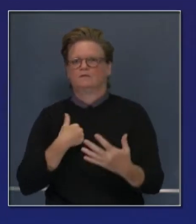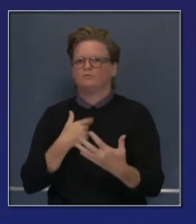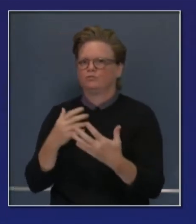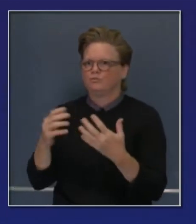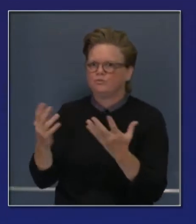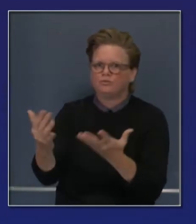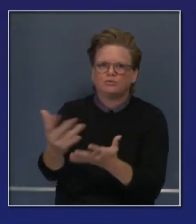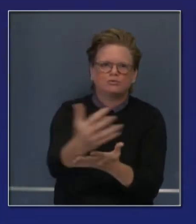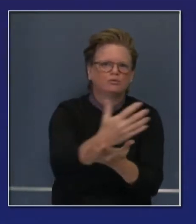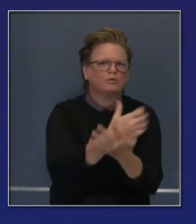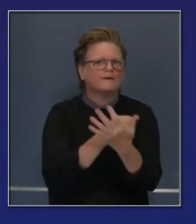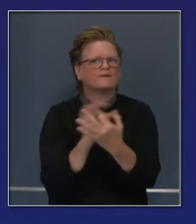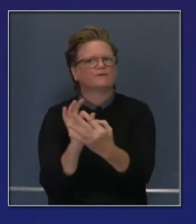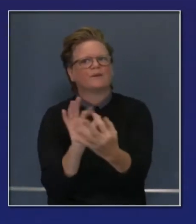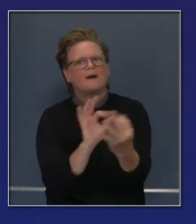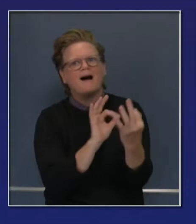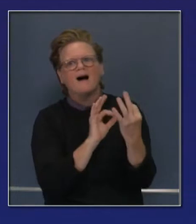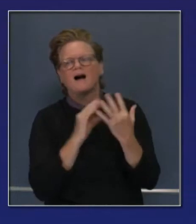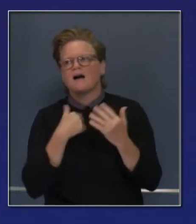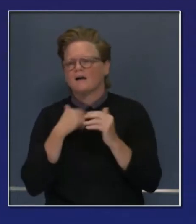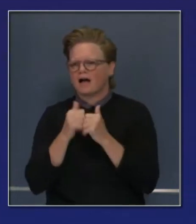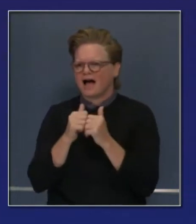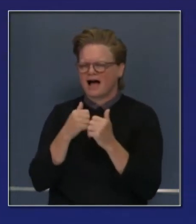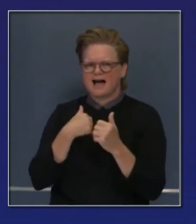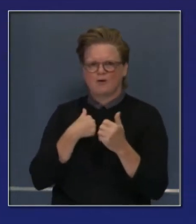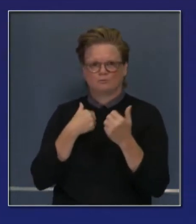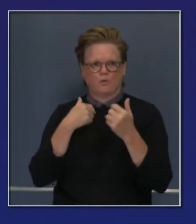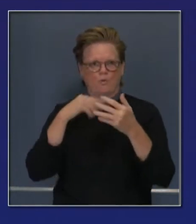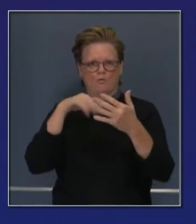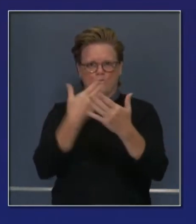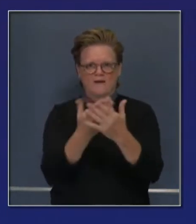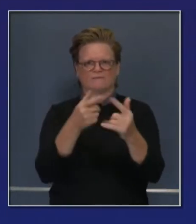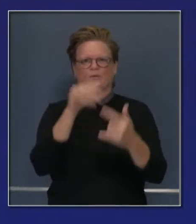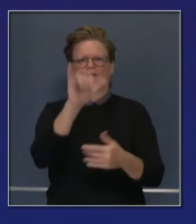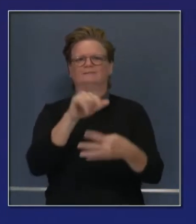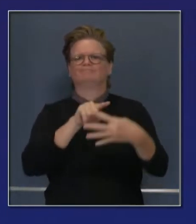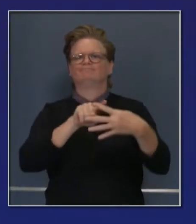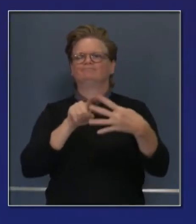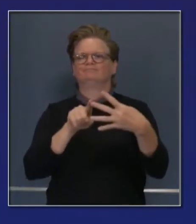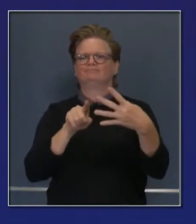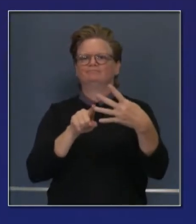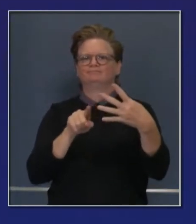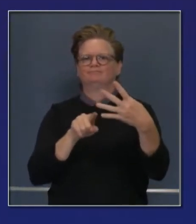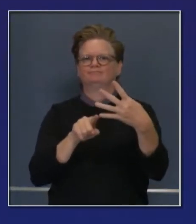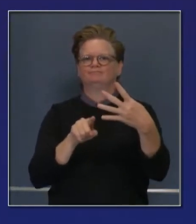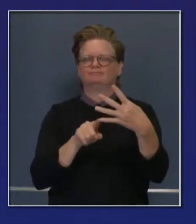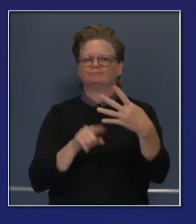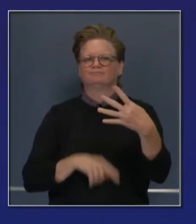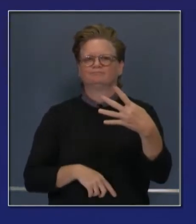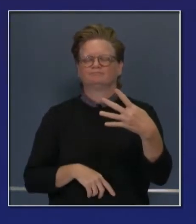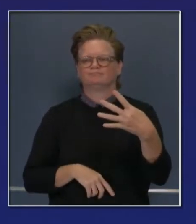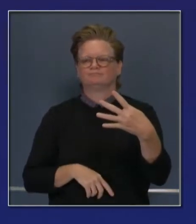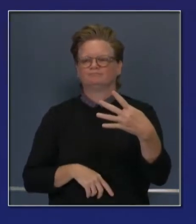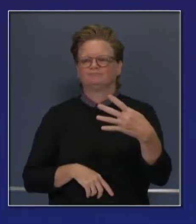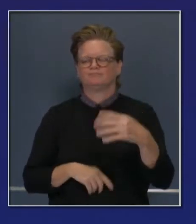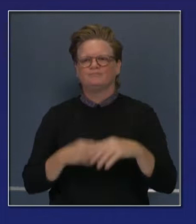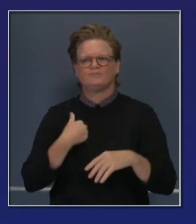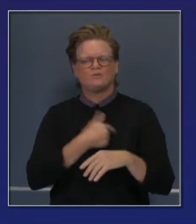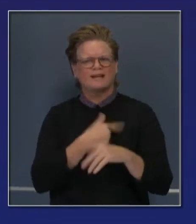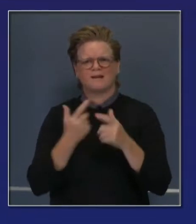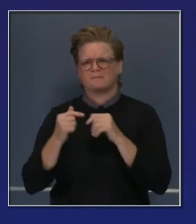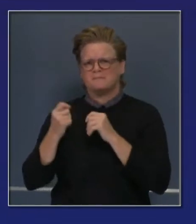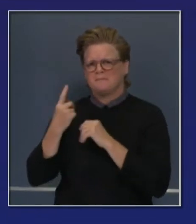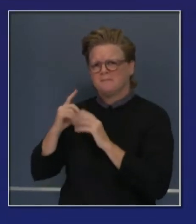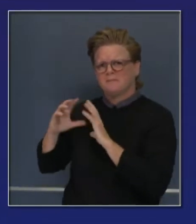this in place, we have and advanced and engaging in seeking that guidance and collecting